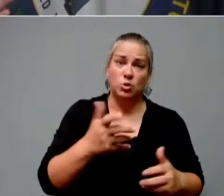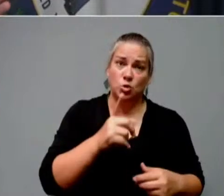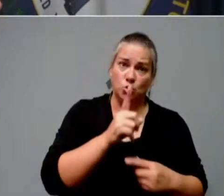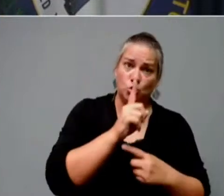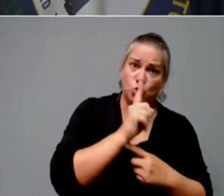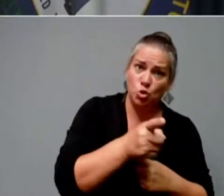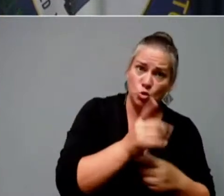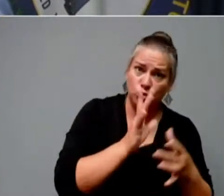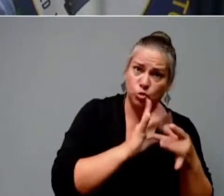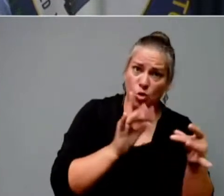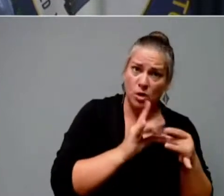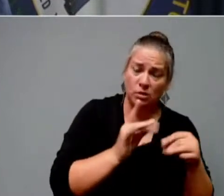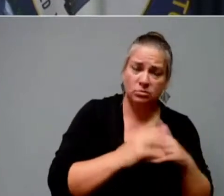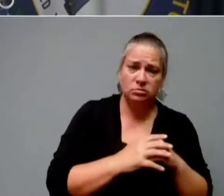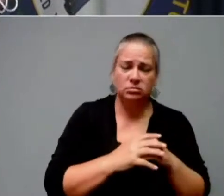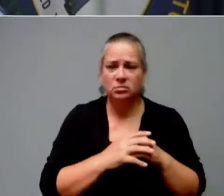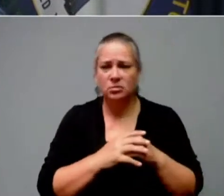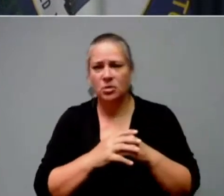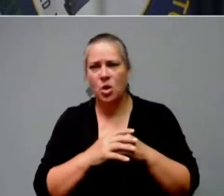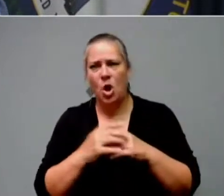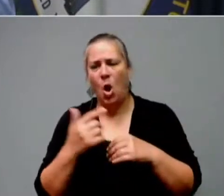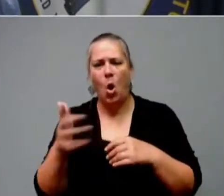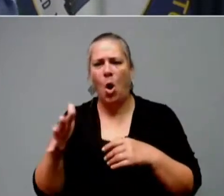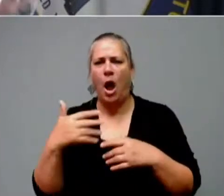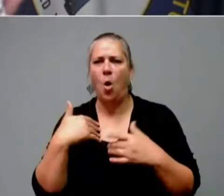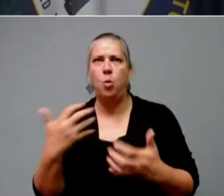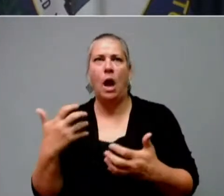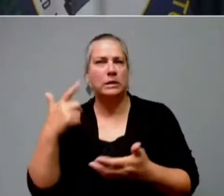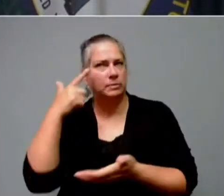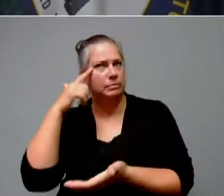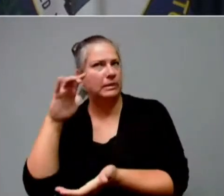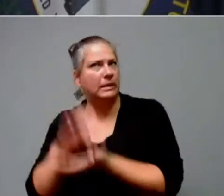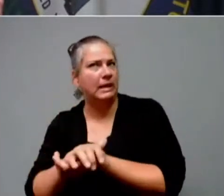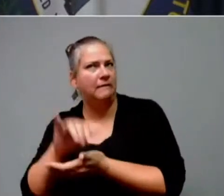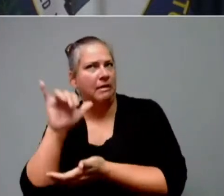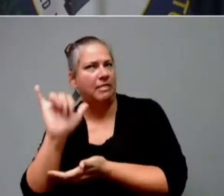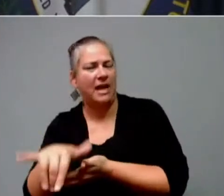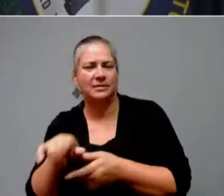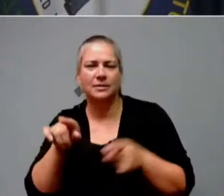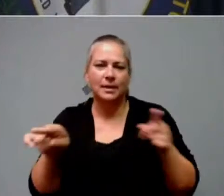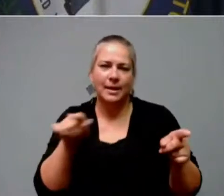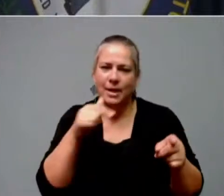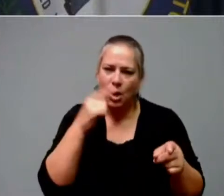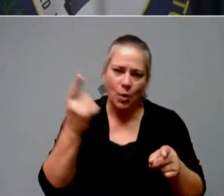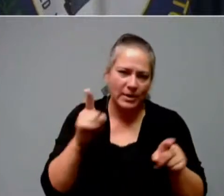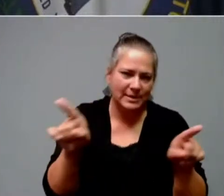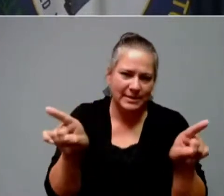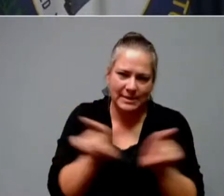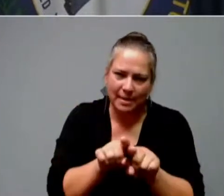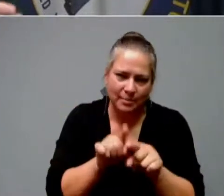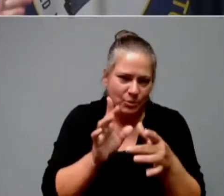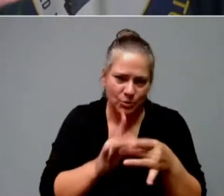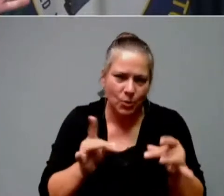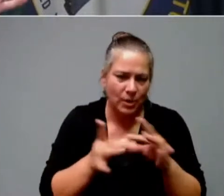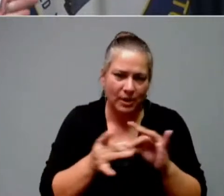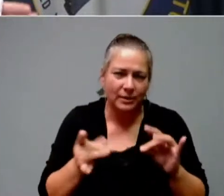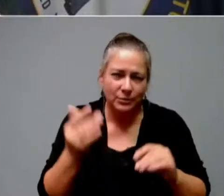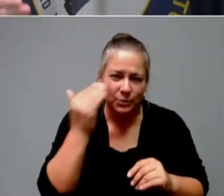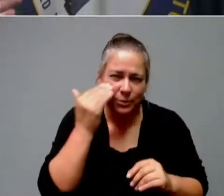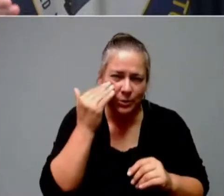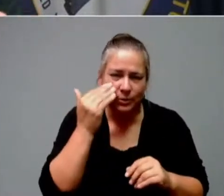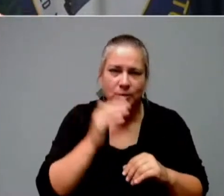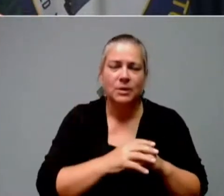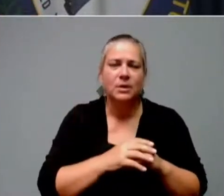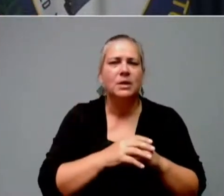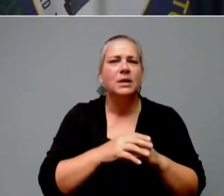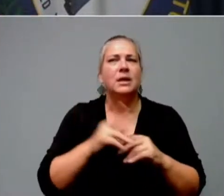because people who are, this is not just about politicians, this is just people in general, are in positions of responsibility in peddling